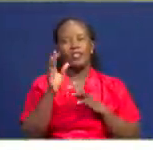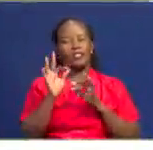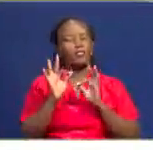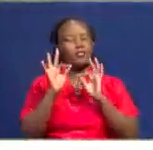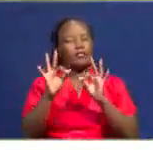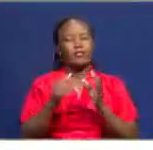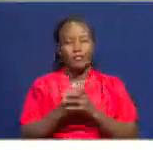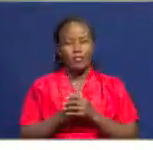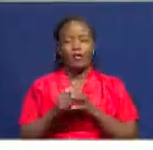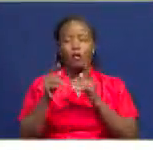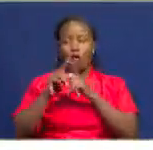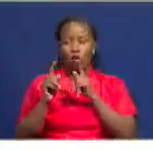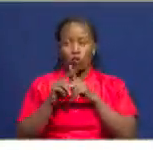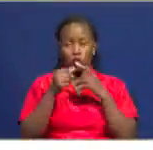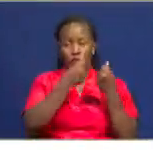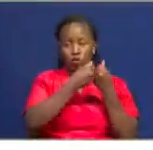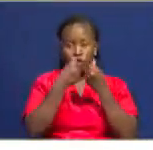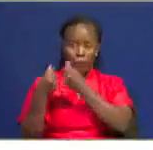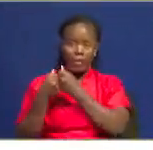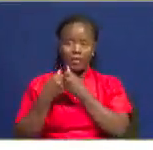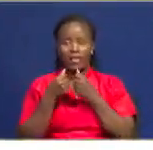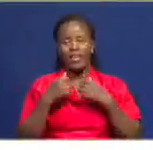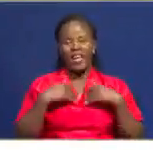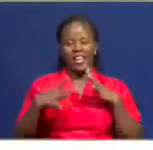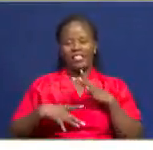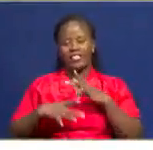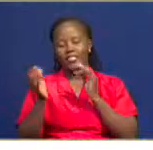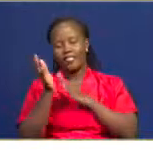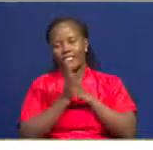the tournament was also used to attract and motivate young